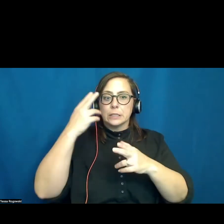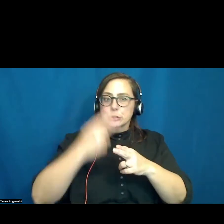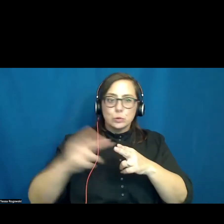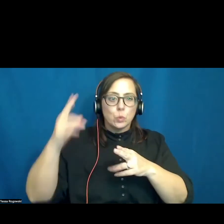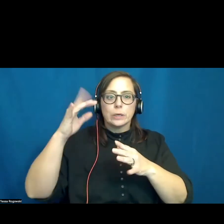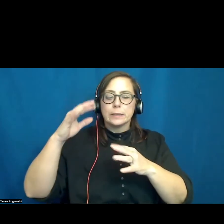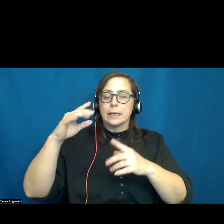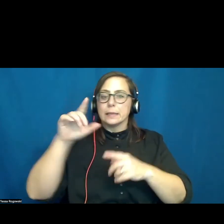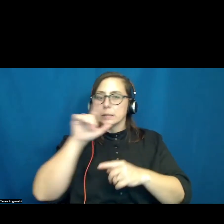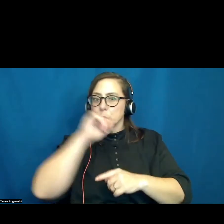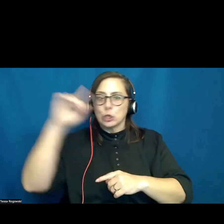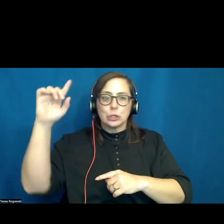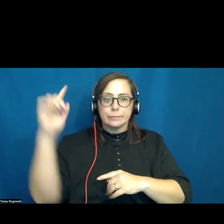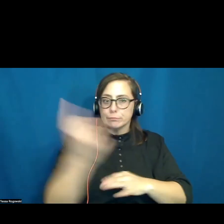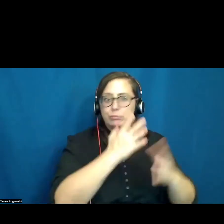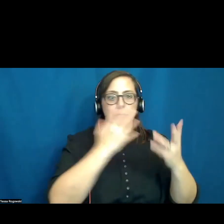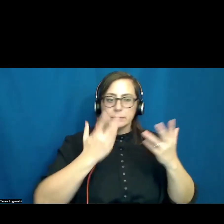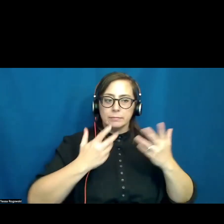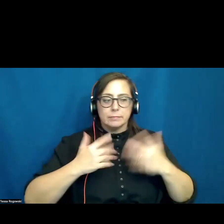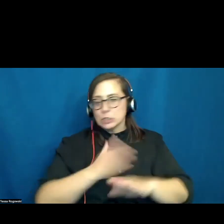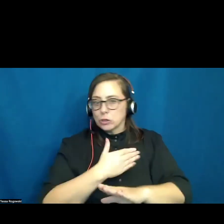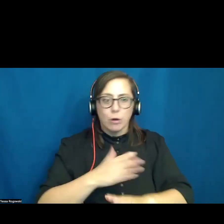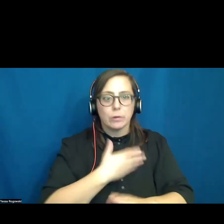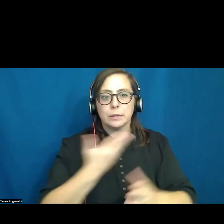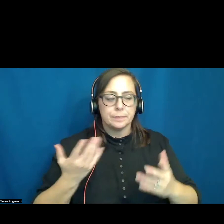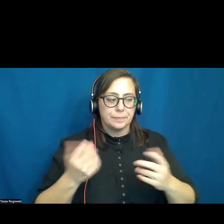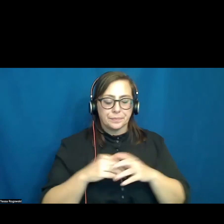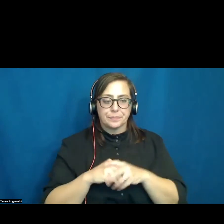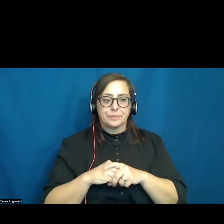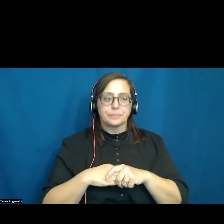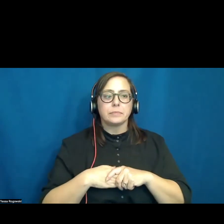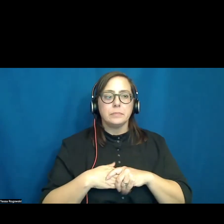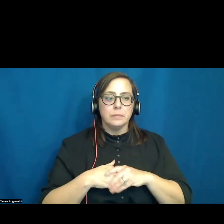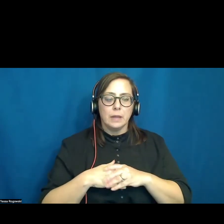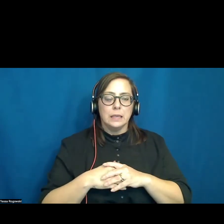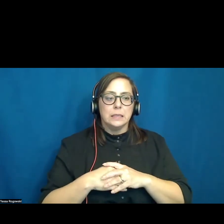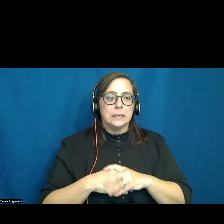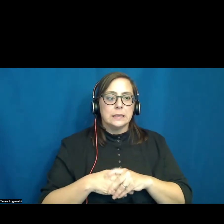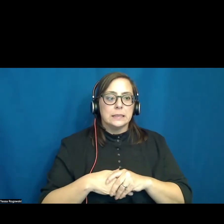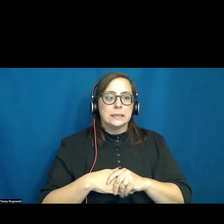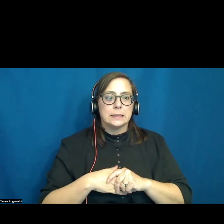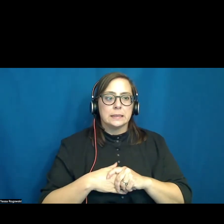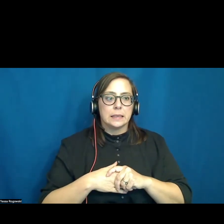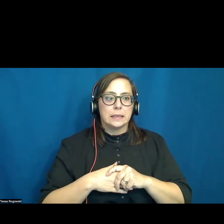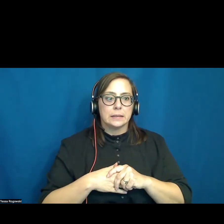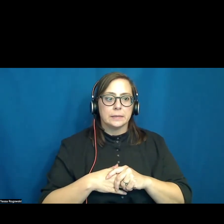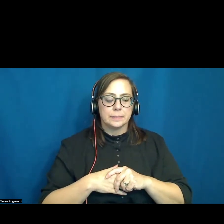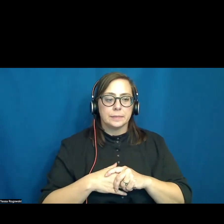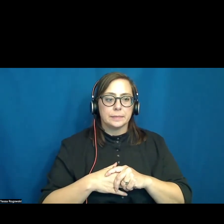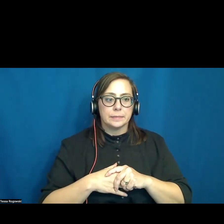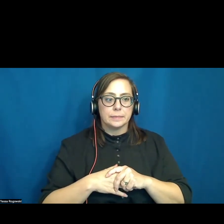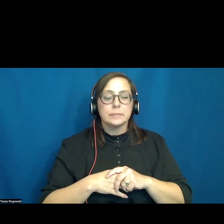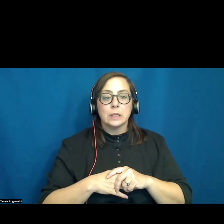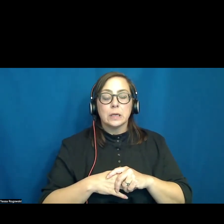really simplifying a rather layered poem, right? But so in some ways, as you'll